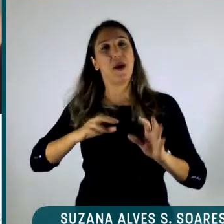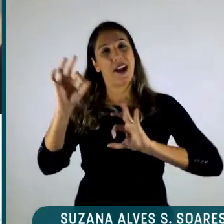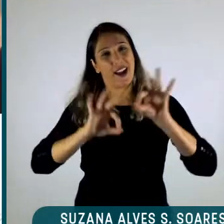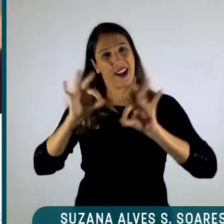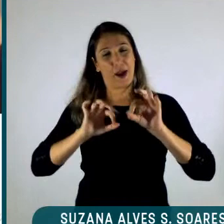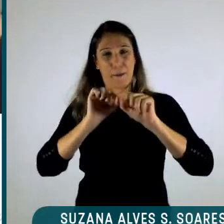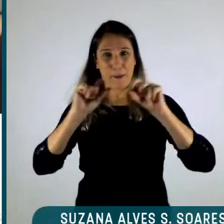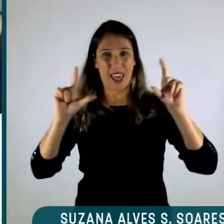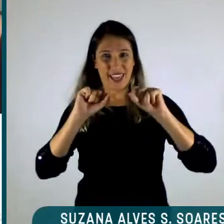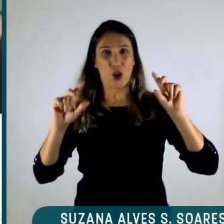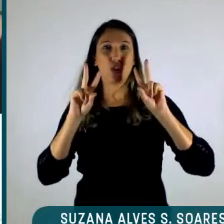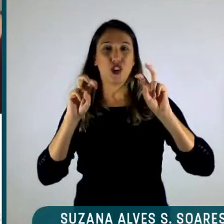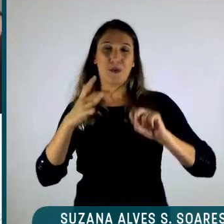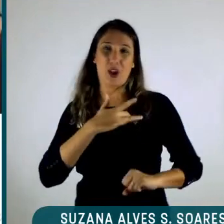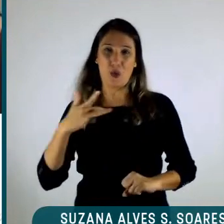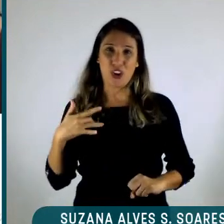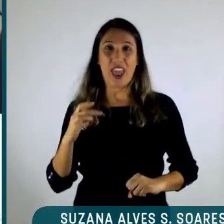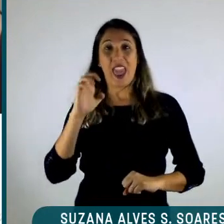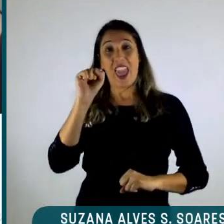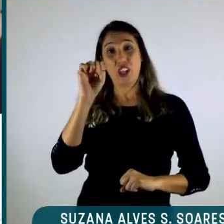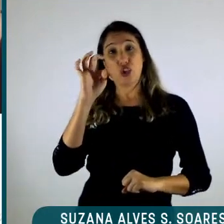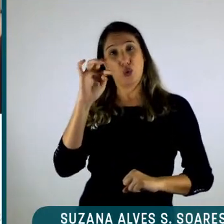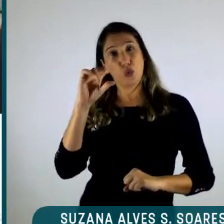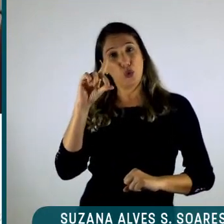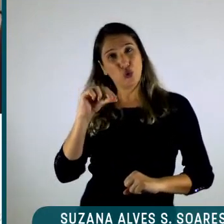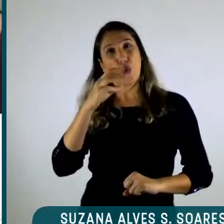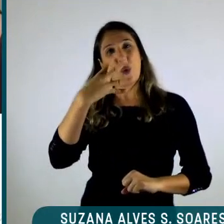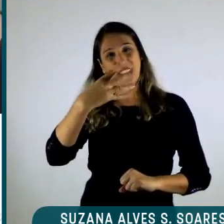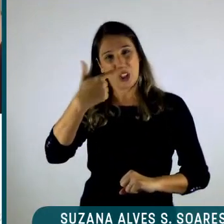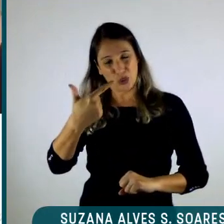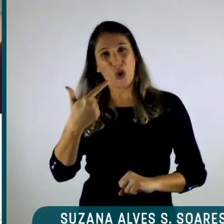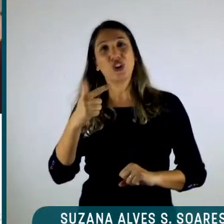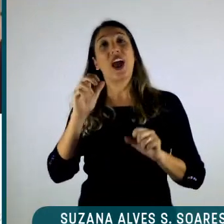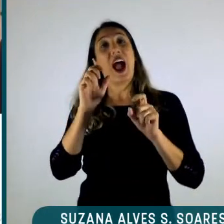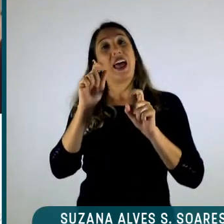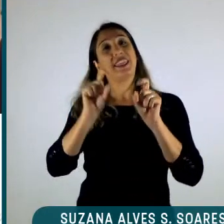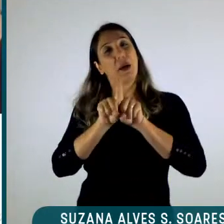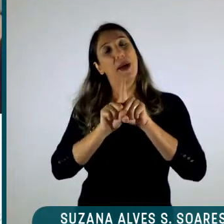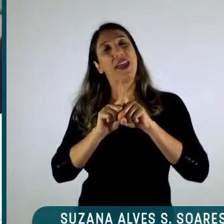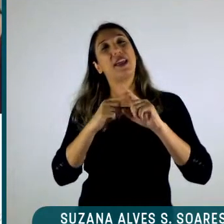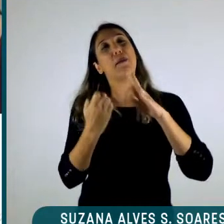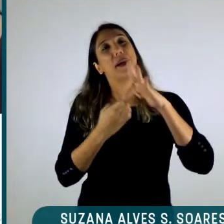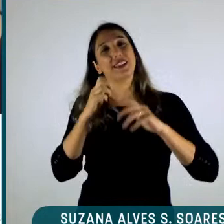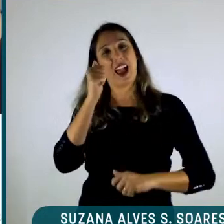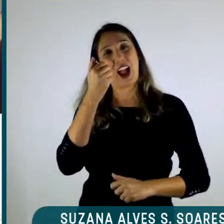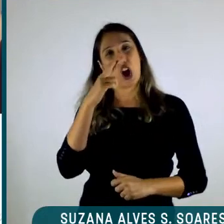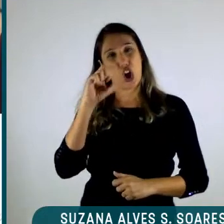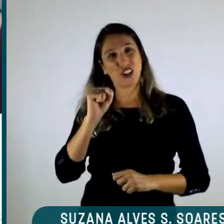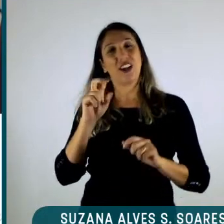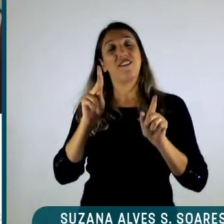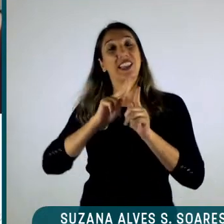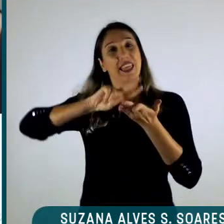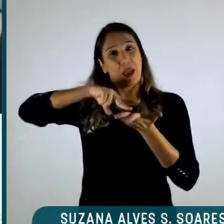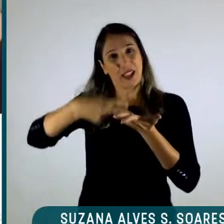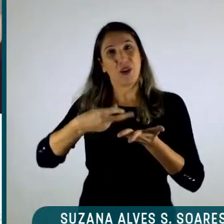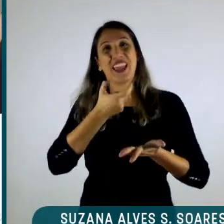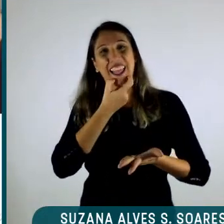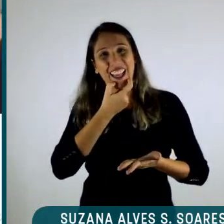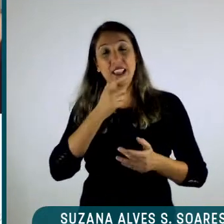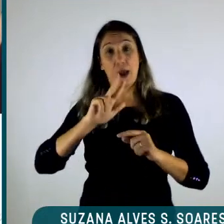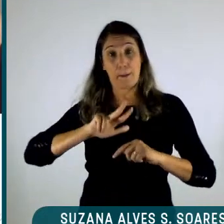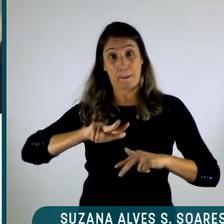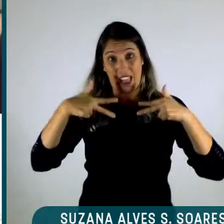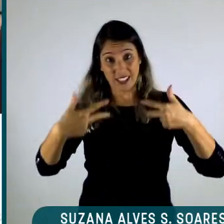who participated in elaborating this healthcare professional. Studio coordinators for the production, Cross for the interpretation of